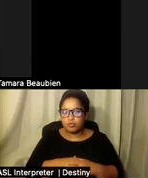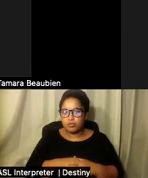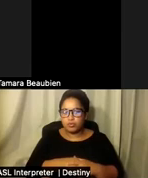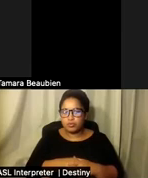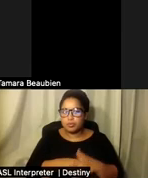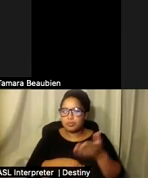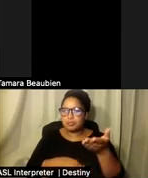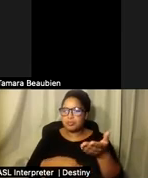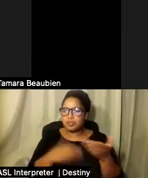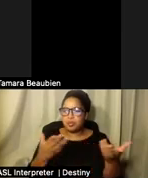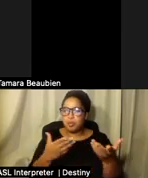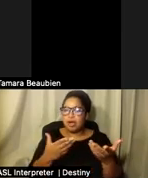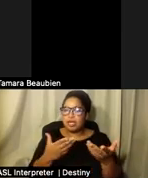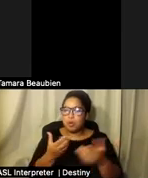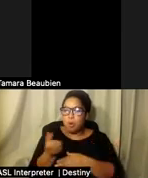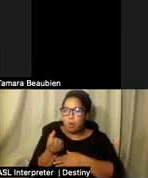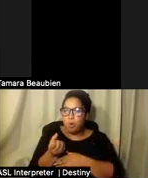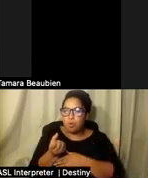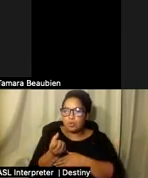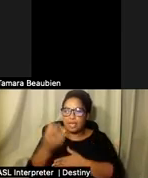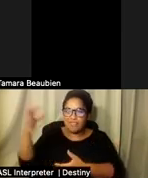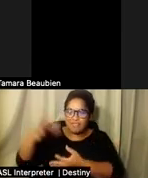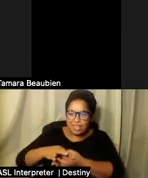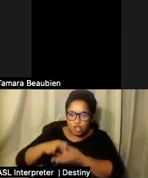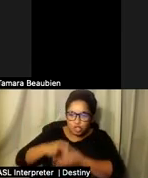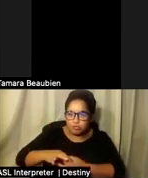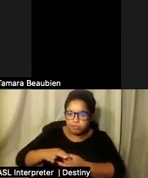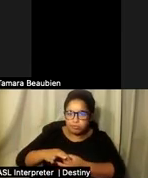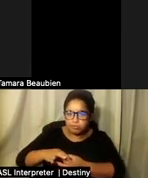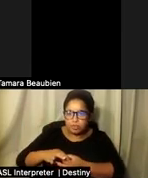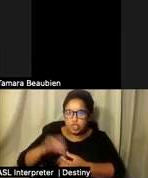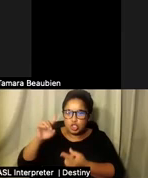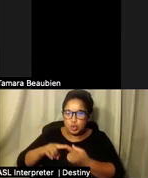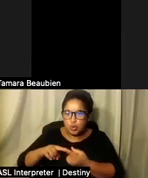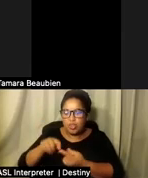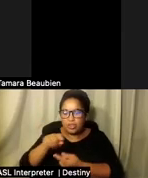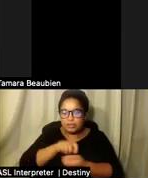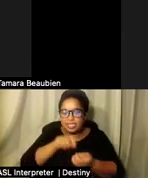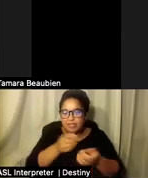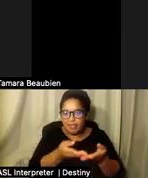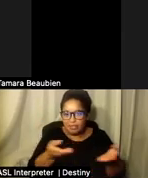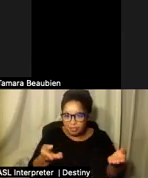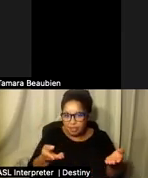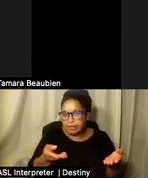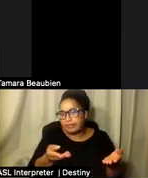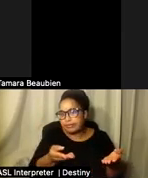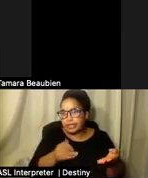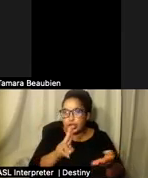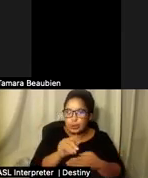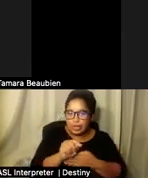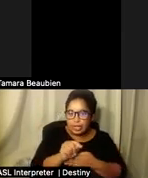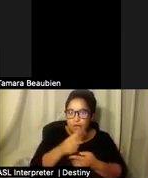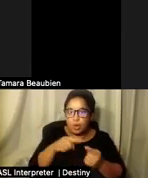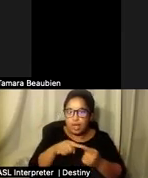unit when a positive or mechanical attachment is not used? Is that double